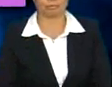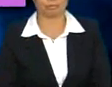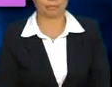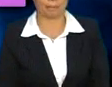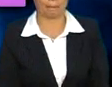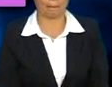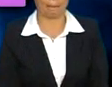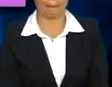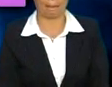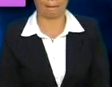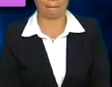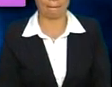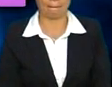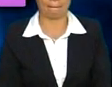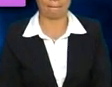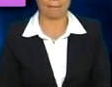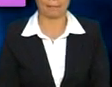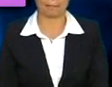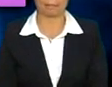No.